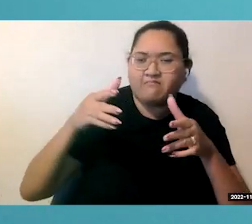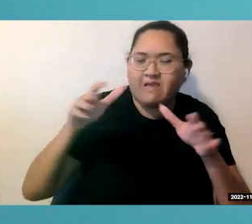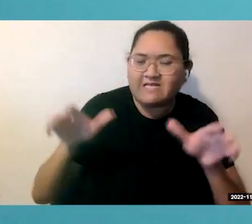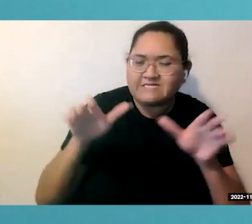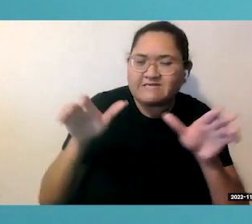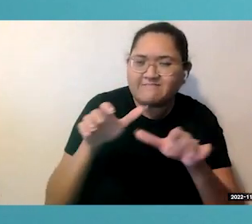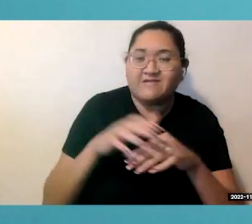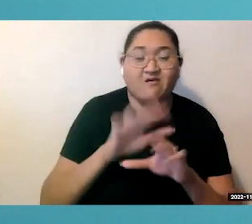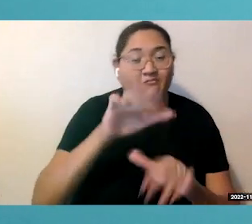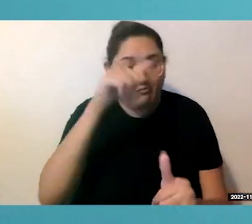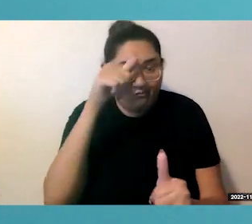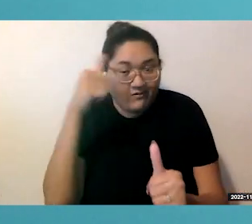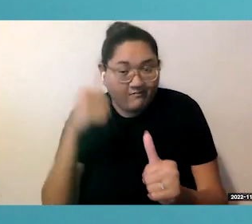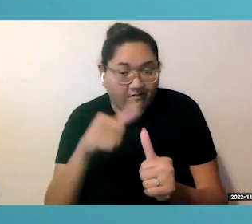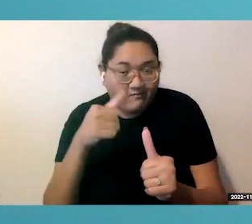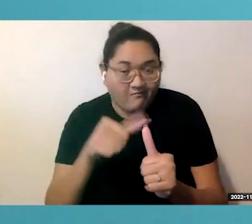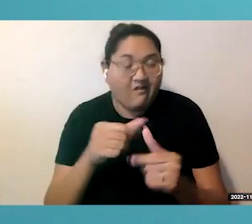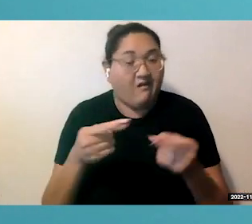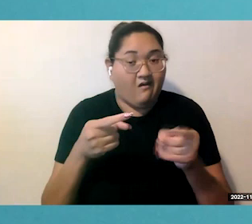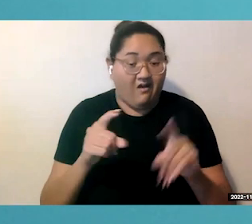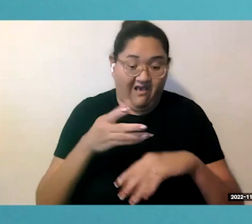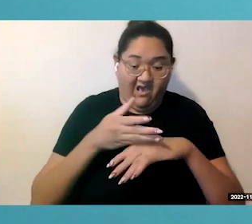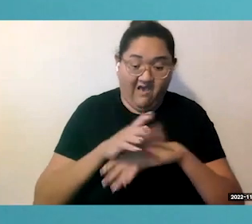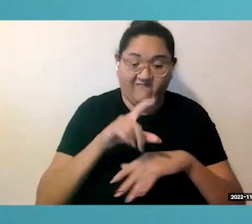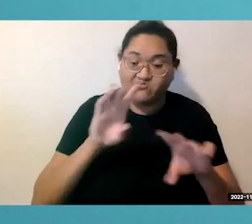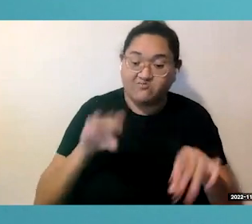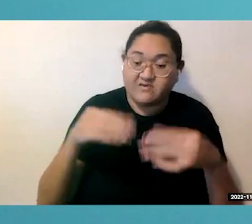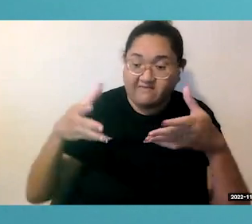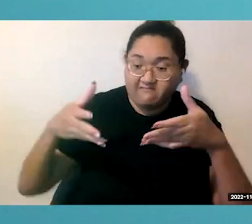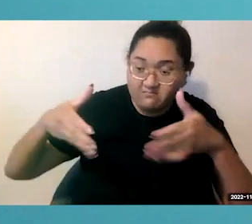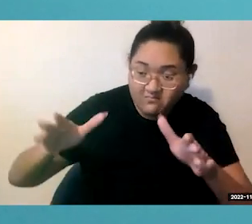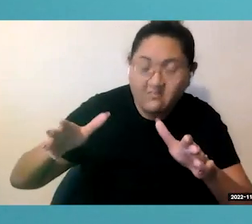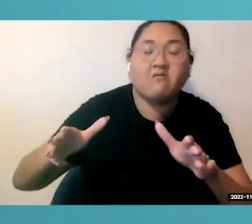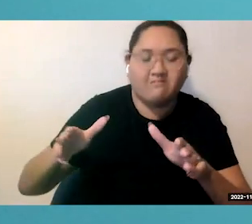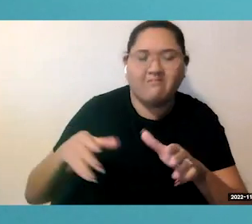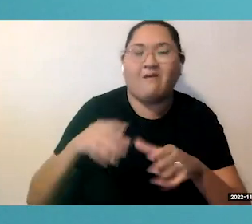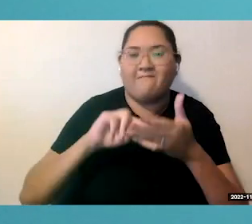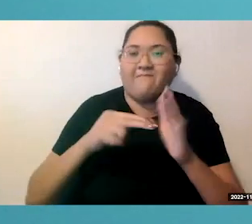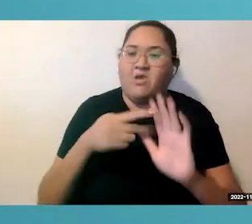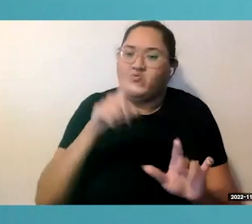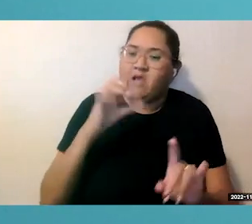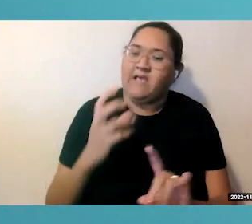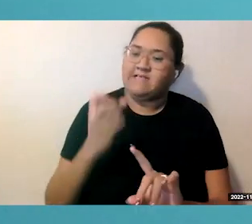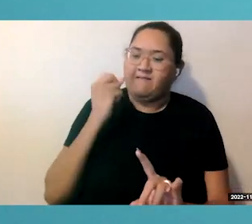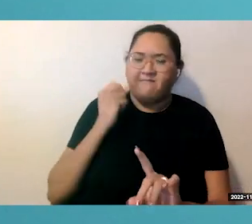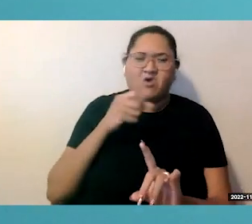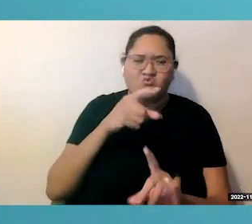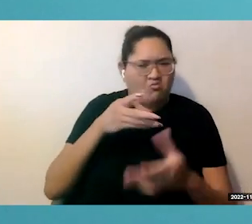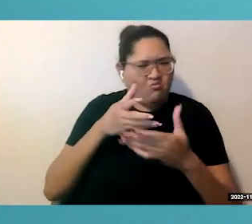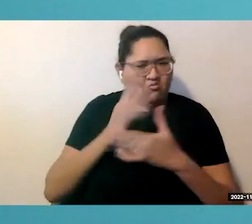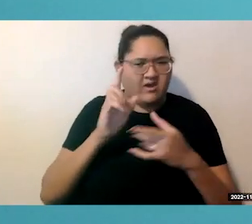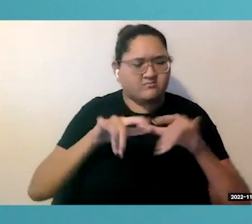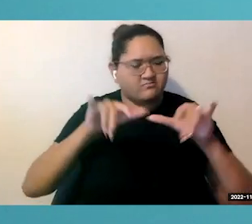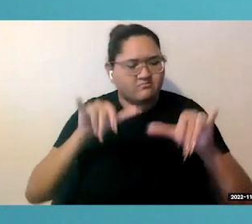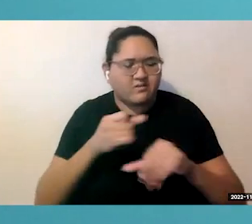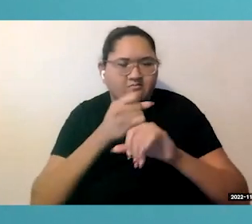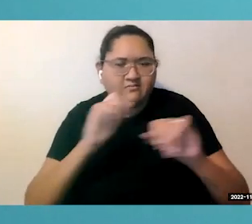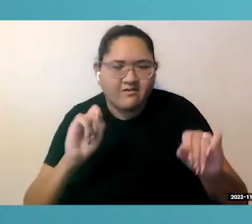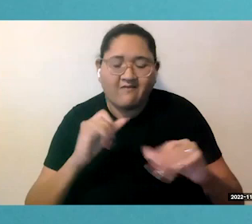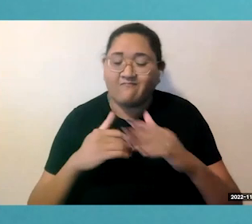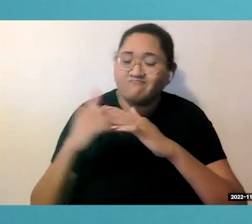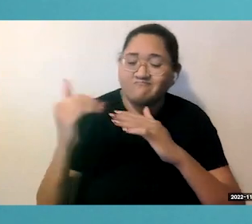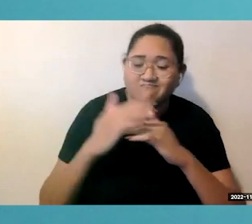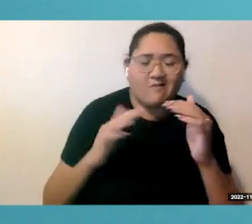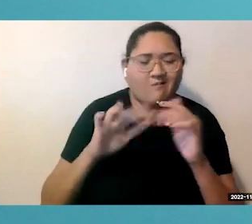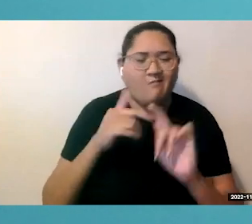on a different occasion. Remember, even after you've given consent, you're allowed to take it back. You have the right to feel safe